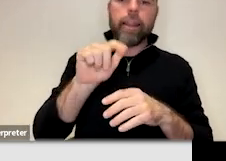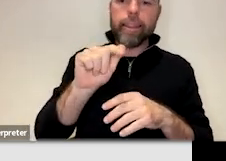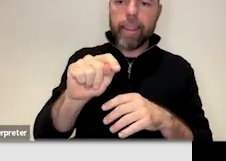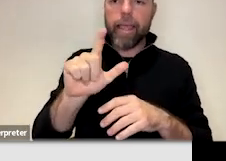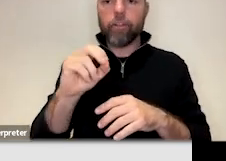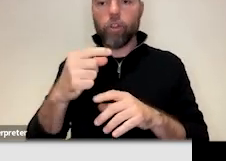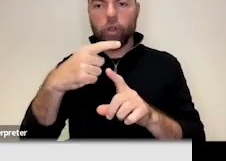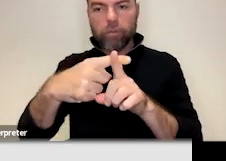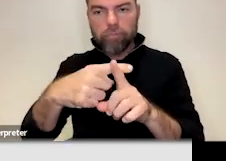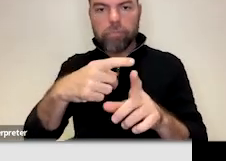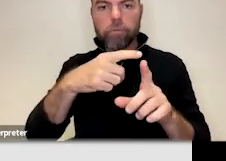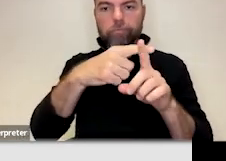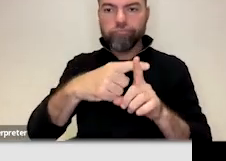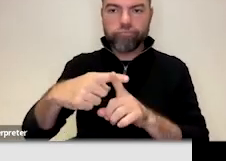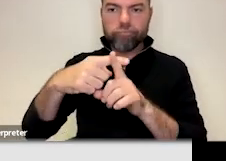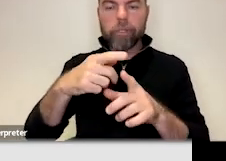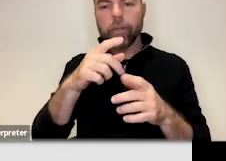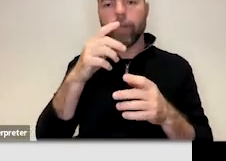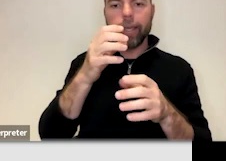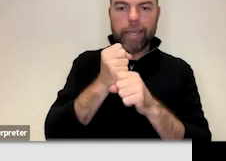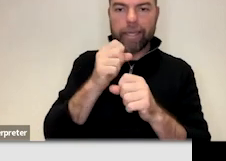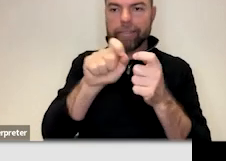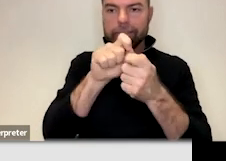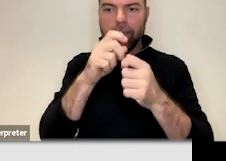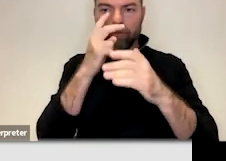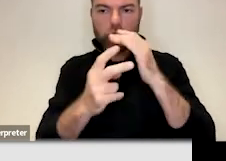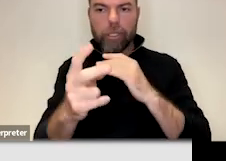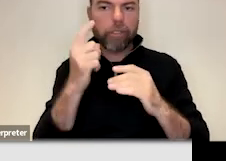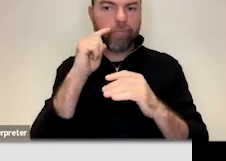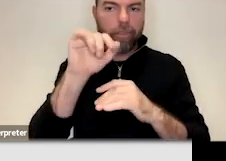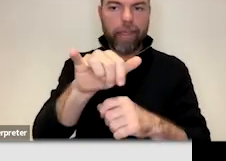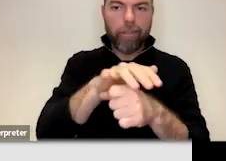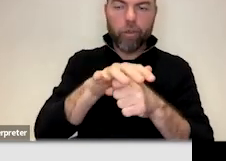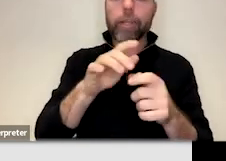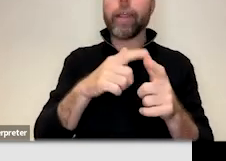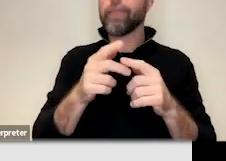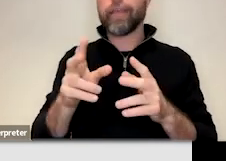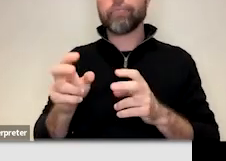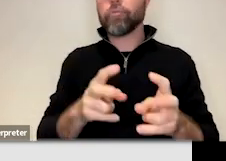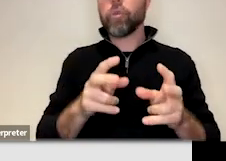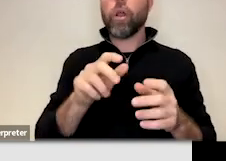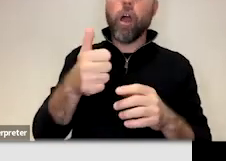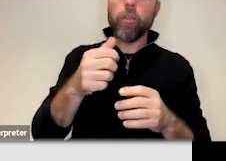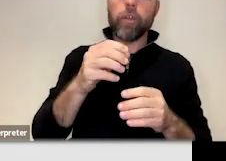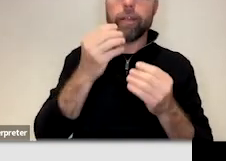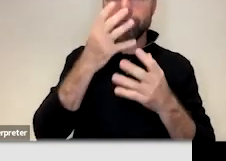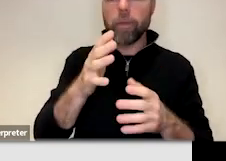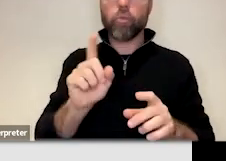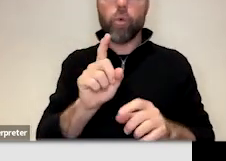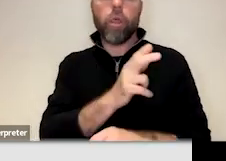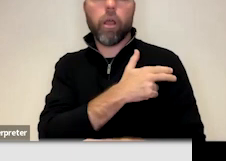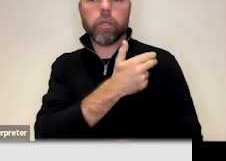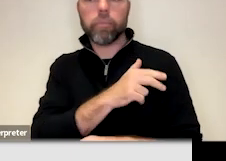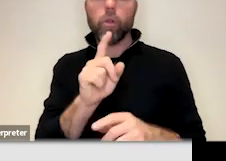longitude, and get local climate projections for that specific location, and then pull in other information about where are the hospitals, where are the vulnerable populations,